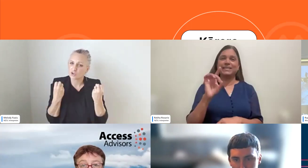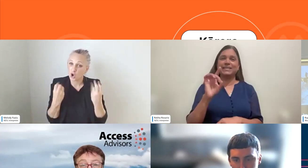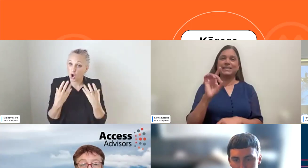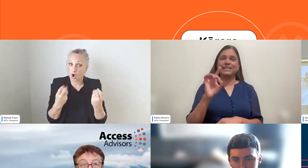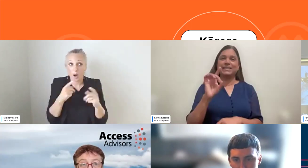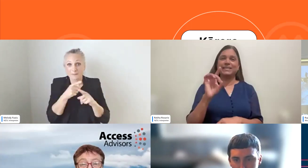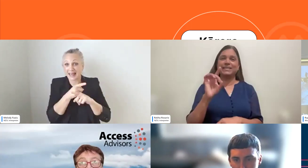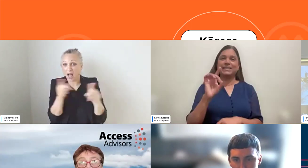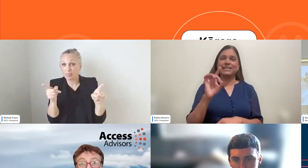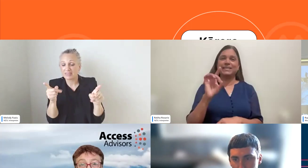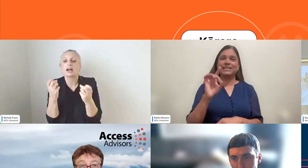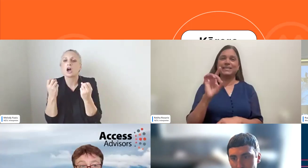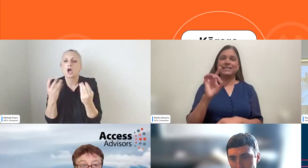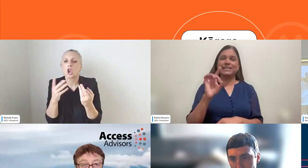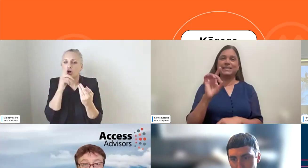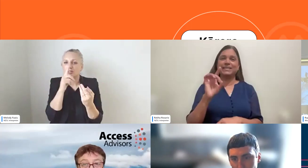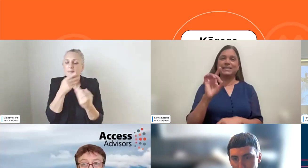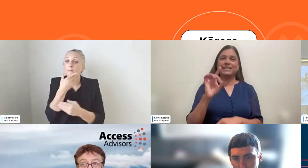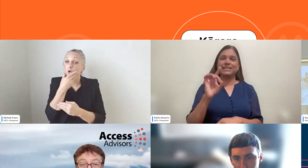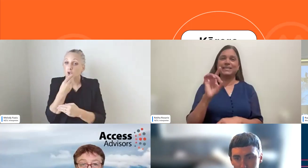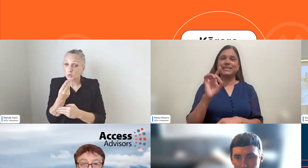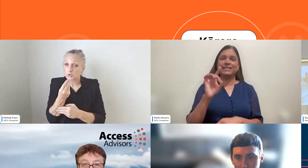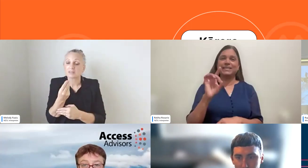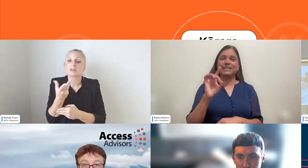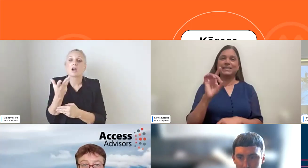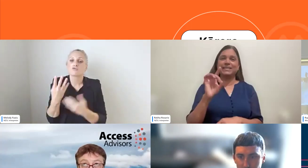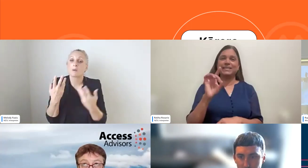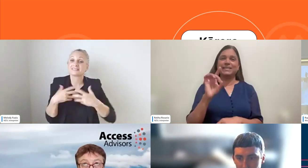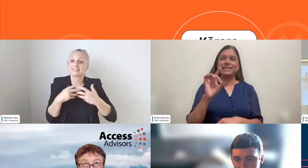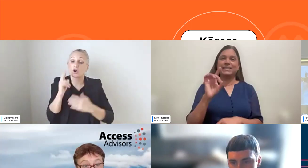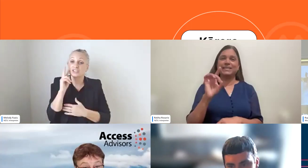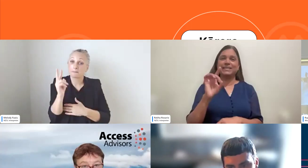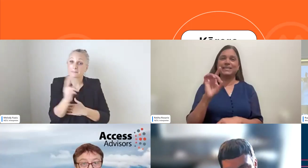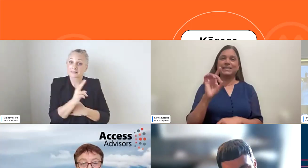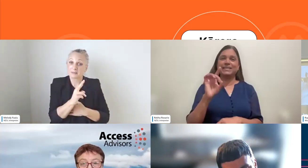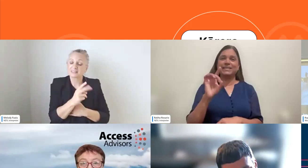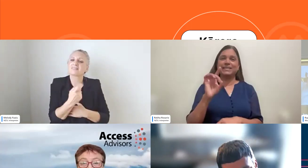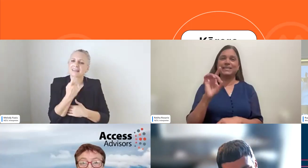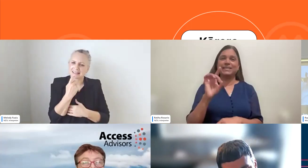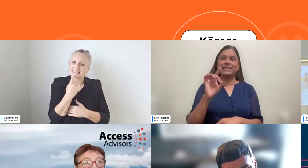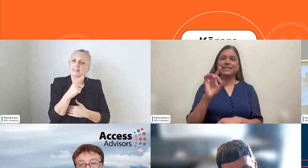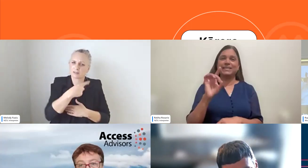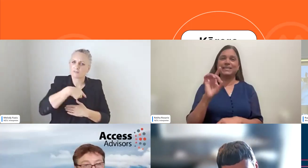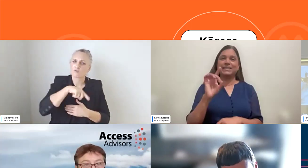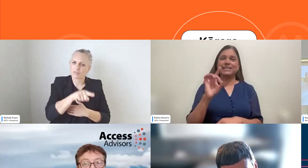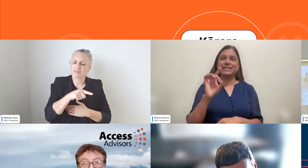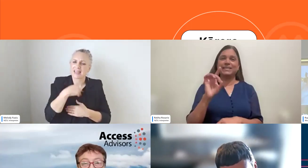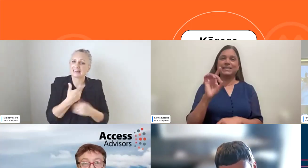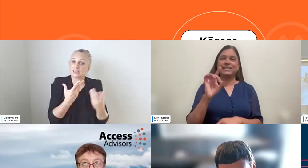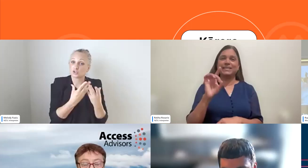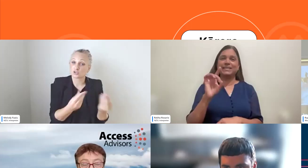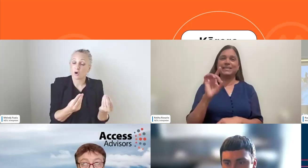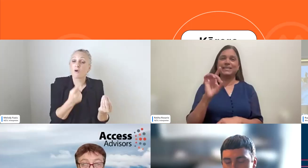people use it. And from a technology perspective, it's easy for us to address that need. But it's not